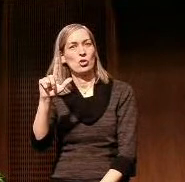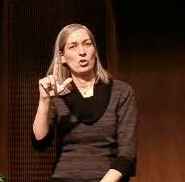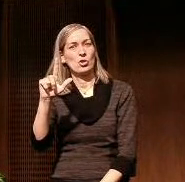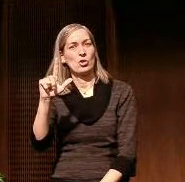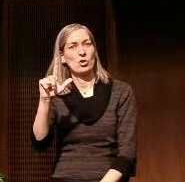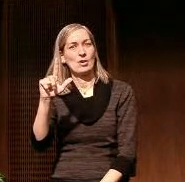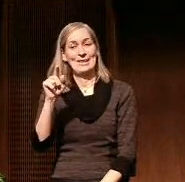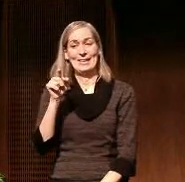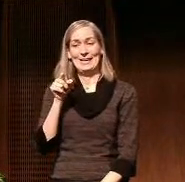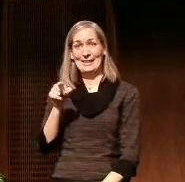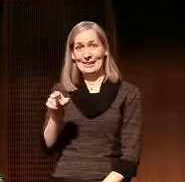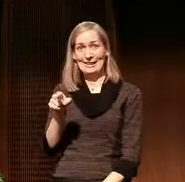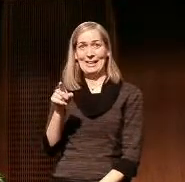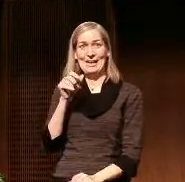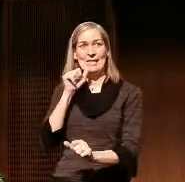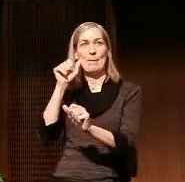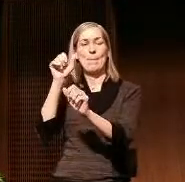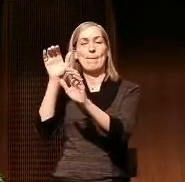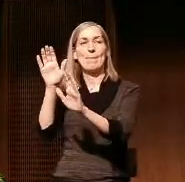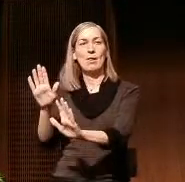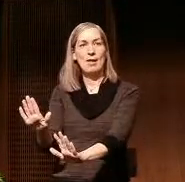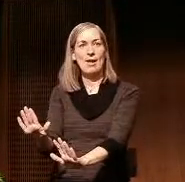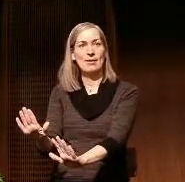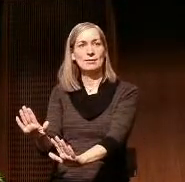He is blessed.